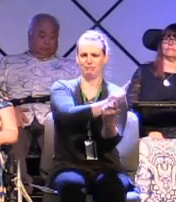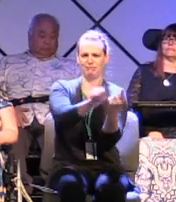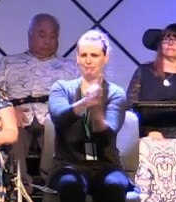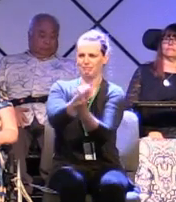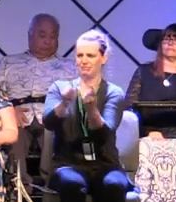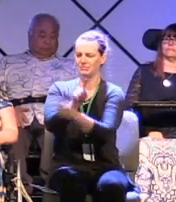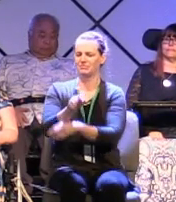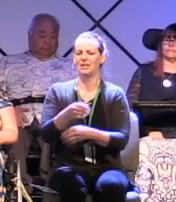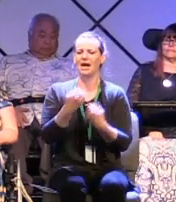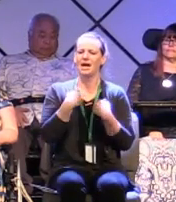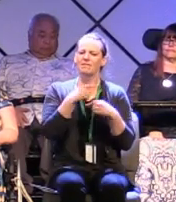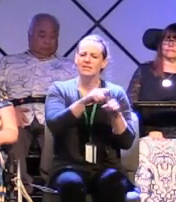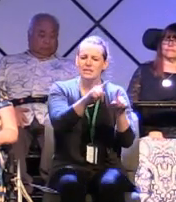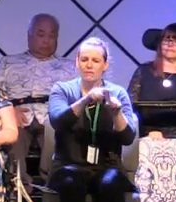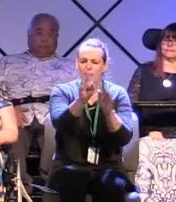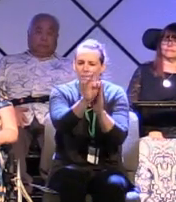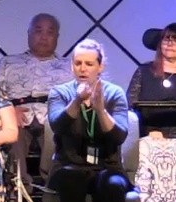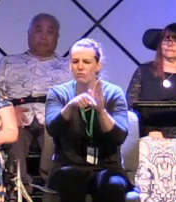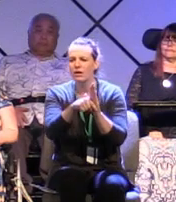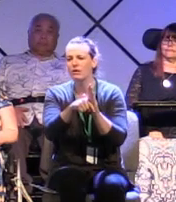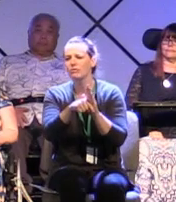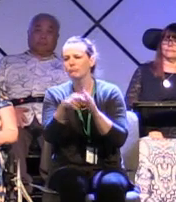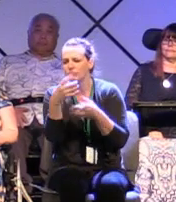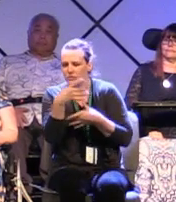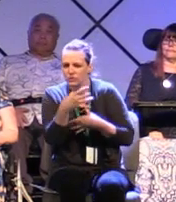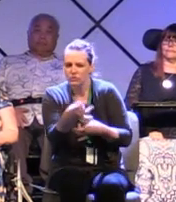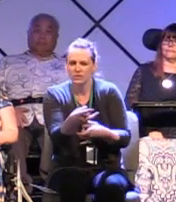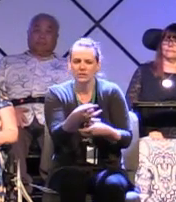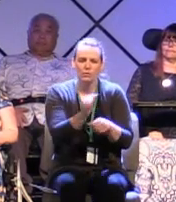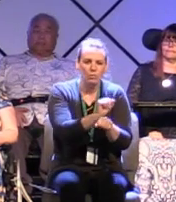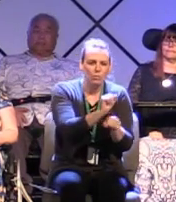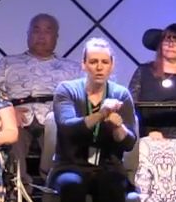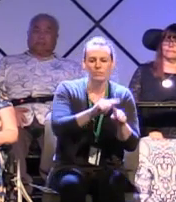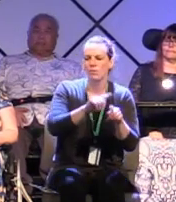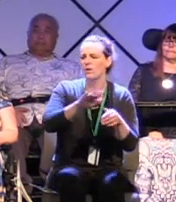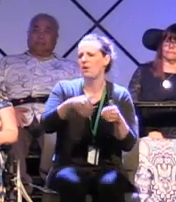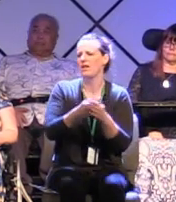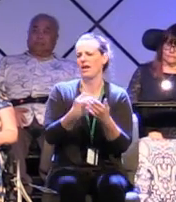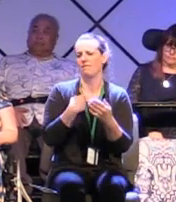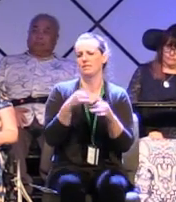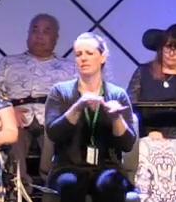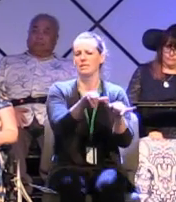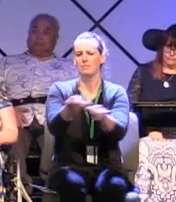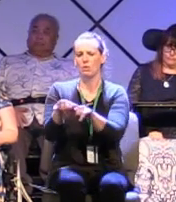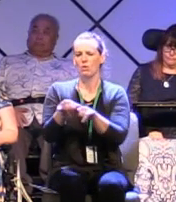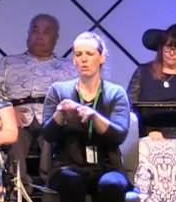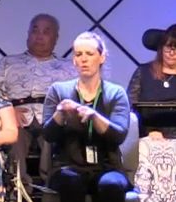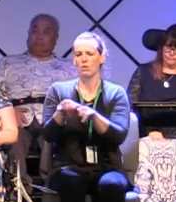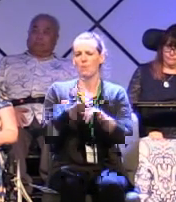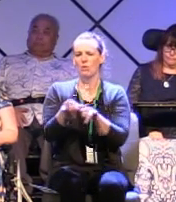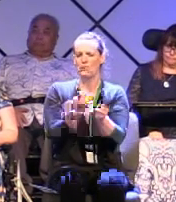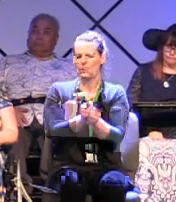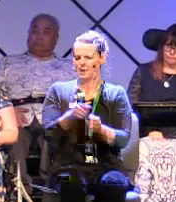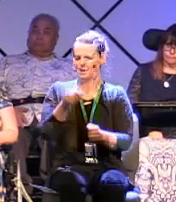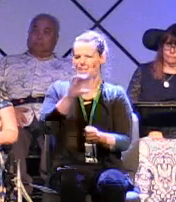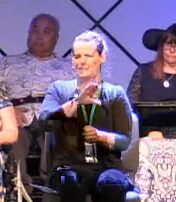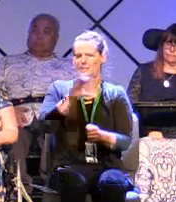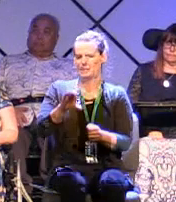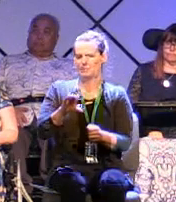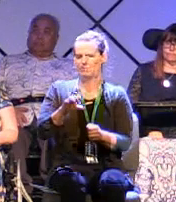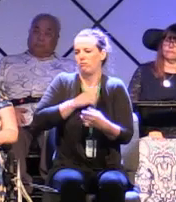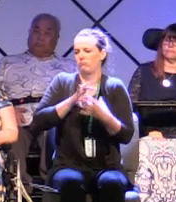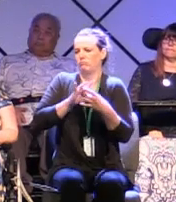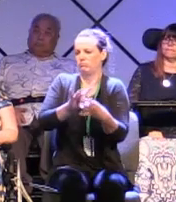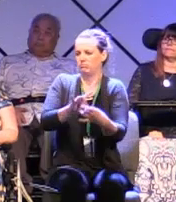different backgrounds and passions and professions, but we are all united by this unique experience. We can really